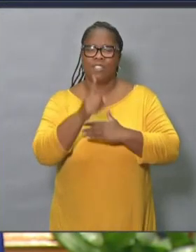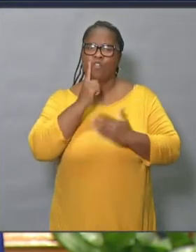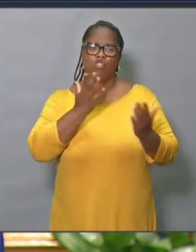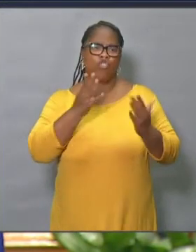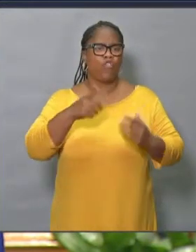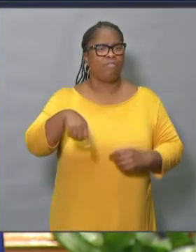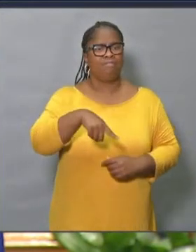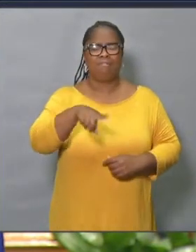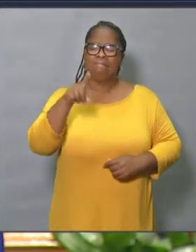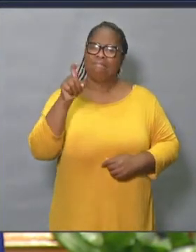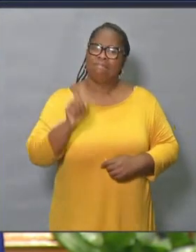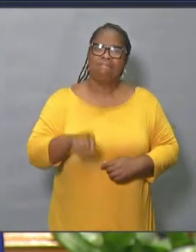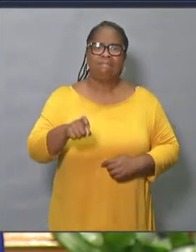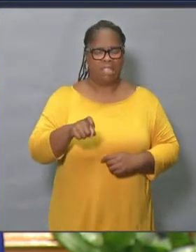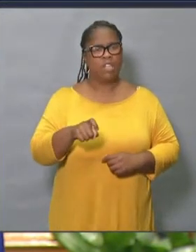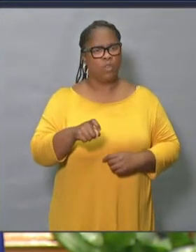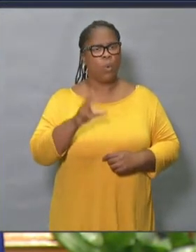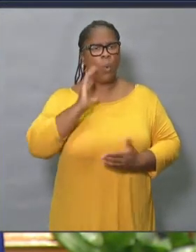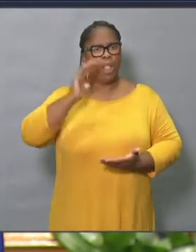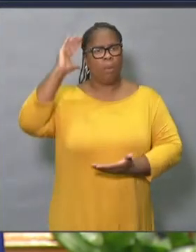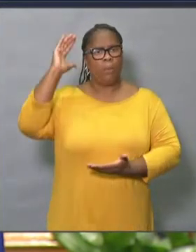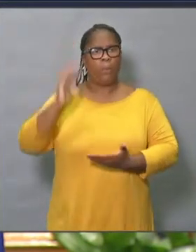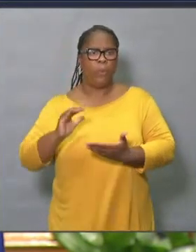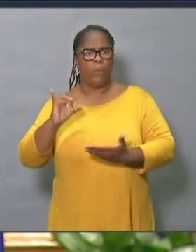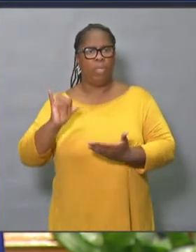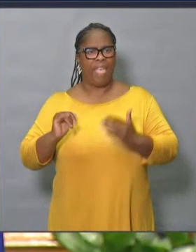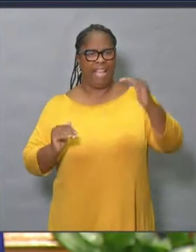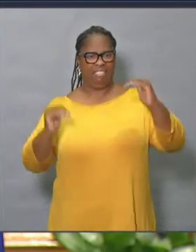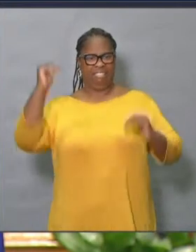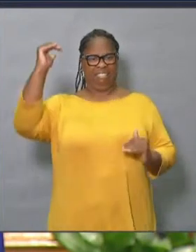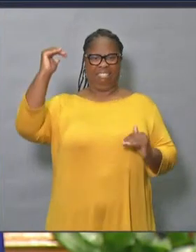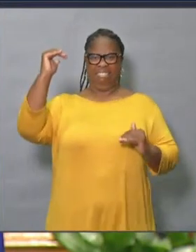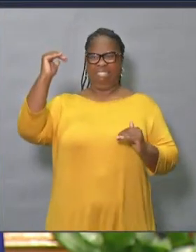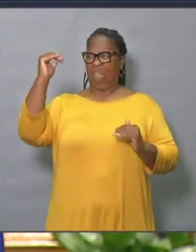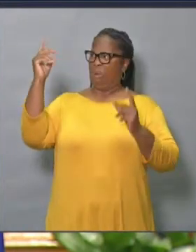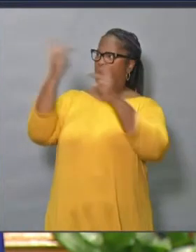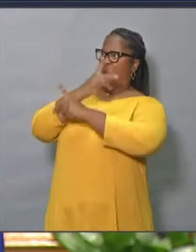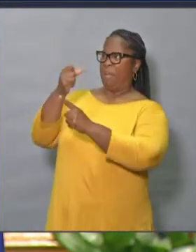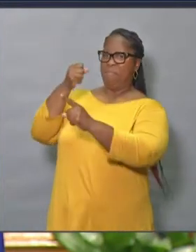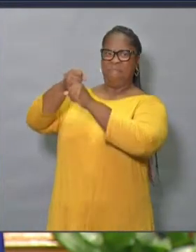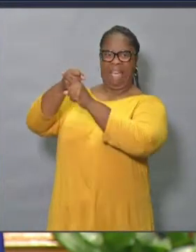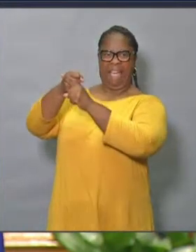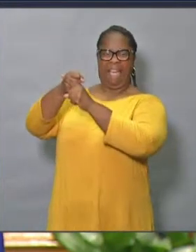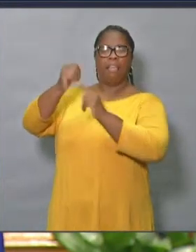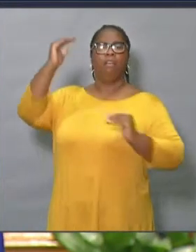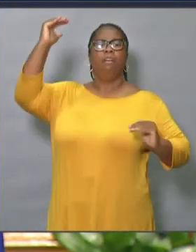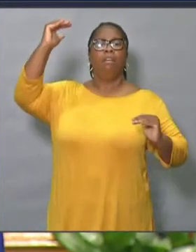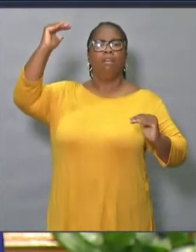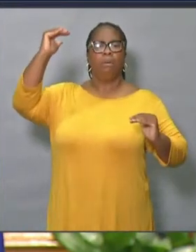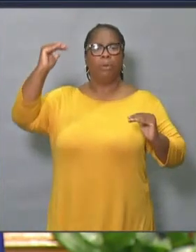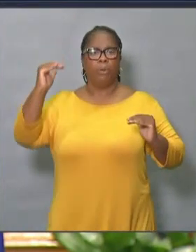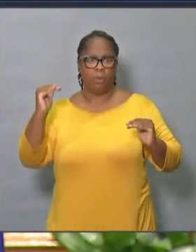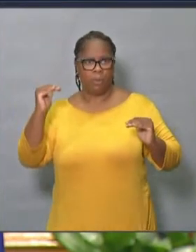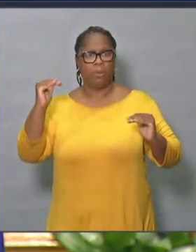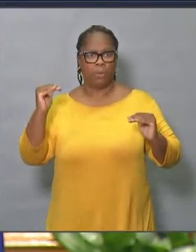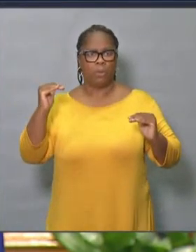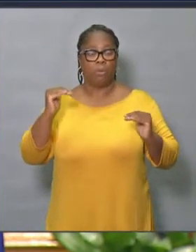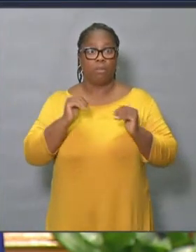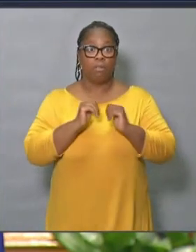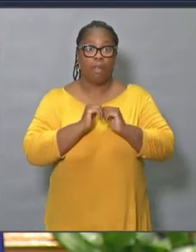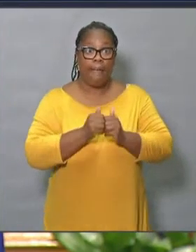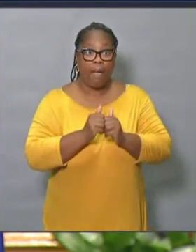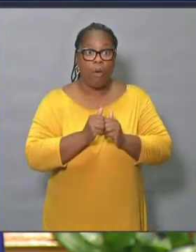needed to address the disproportionality we see among people who are suffering from COVID-19. This